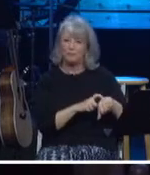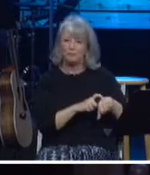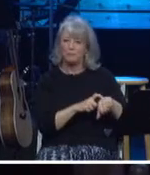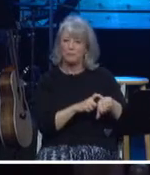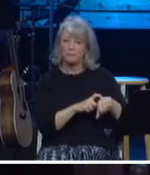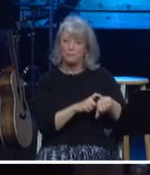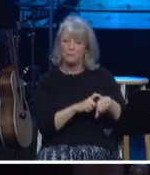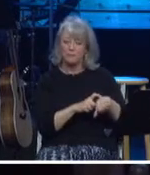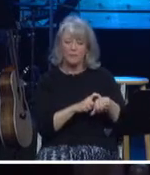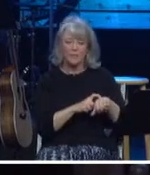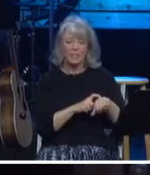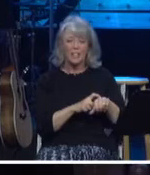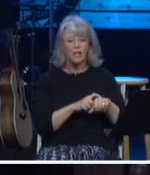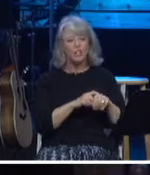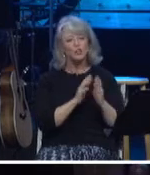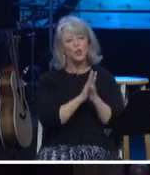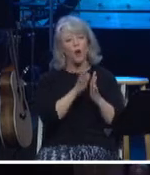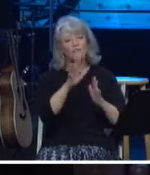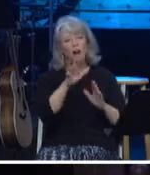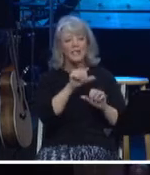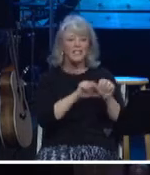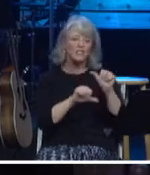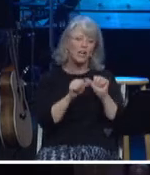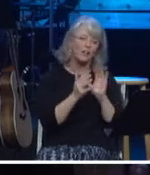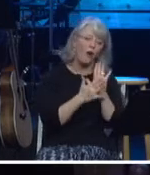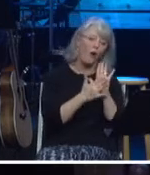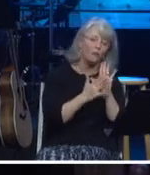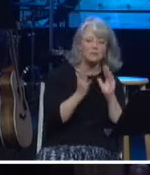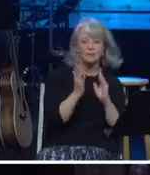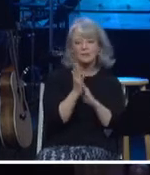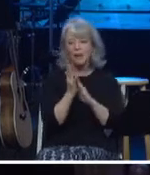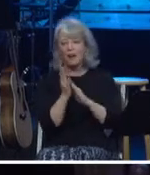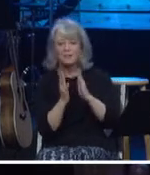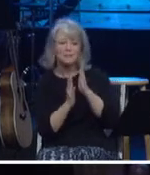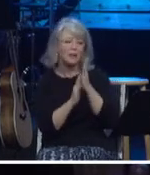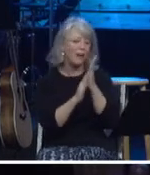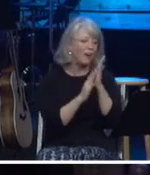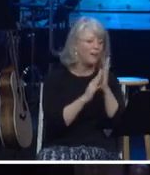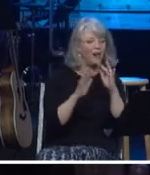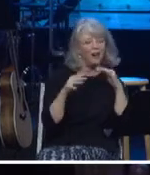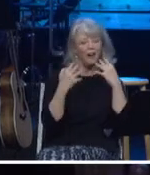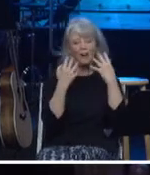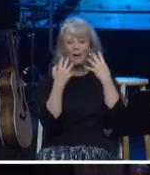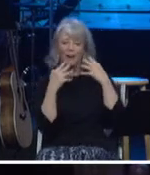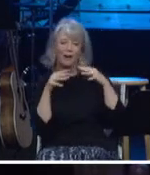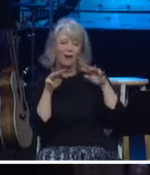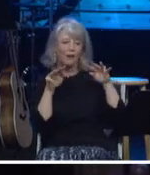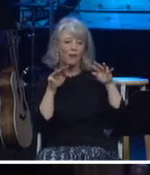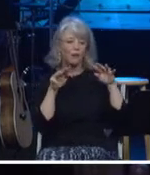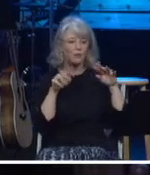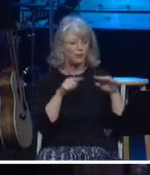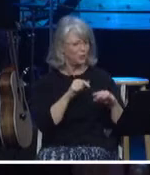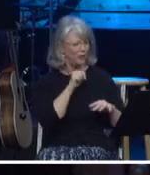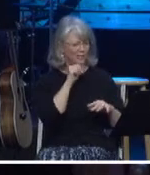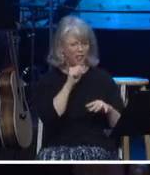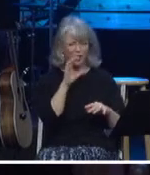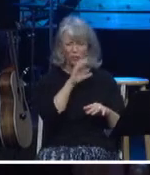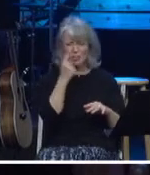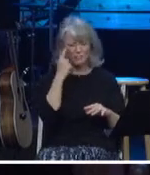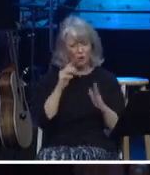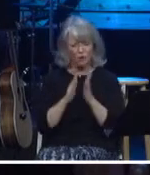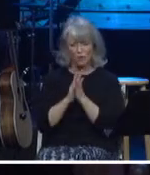when you receive glory from one another and you do not seek the glory that is